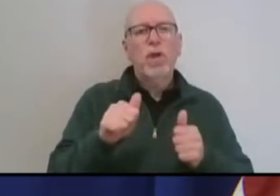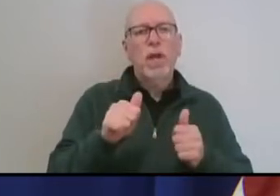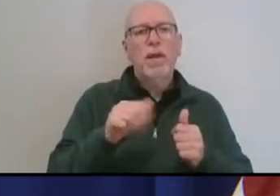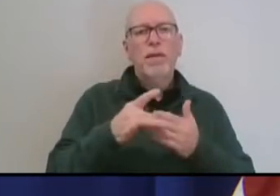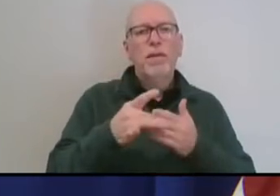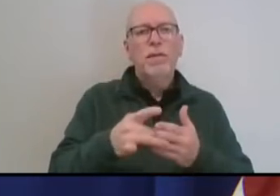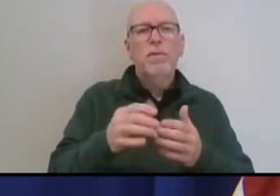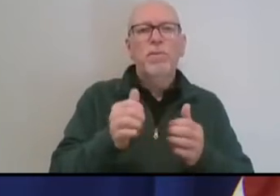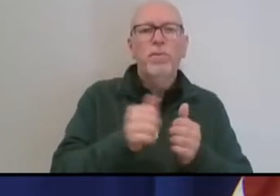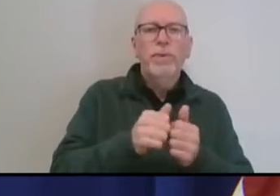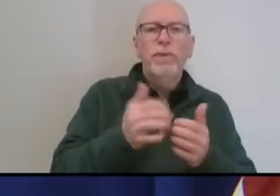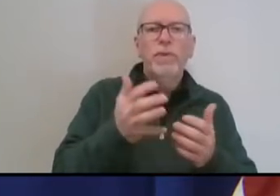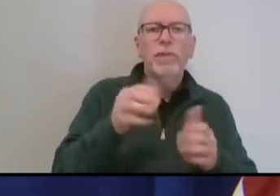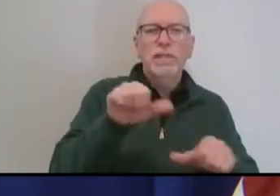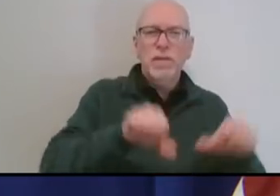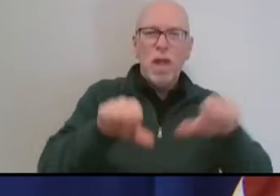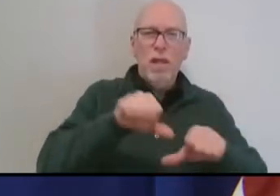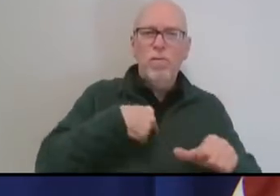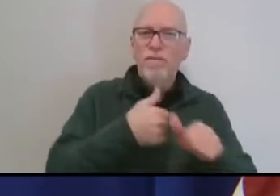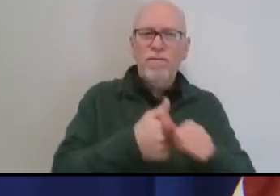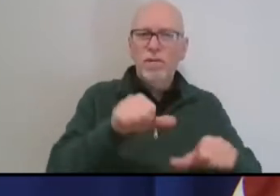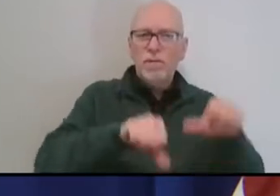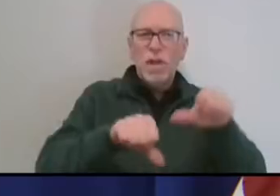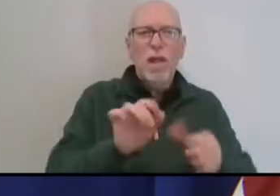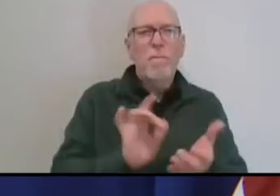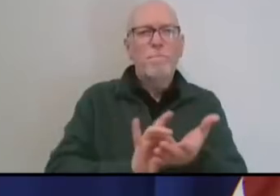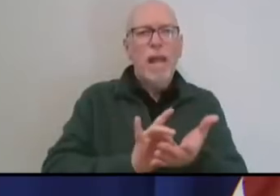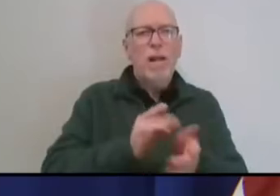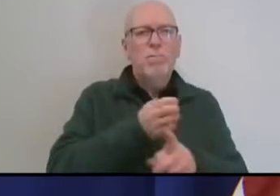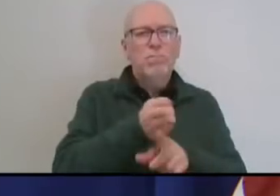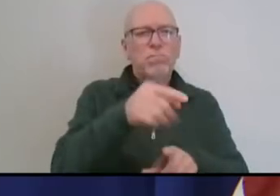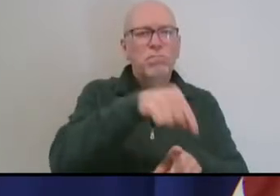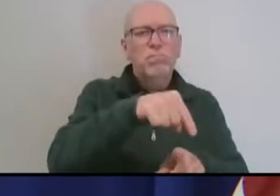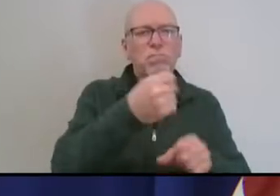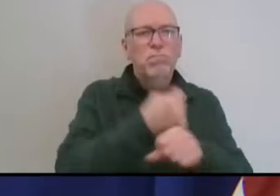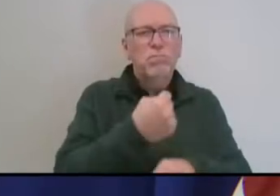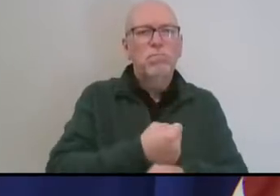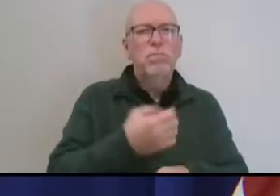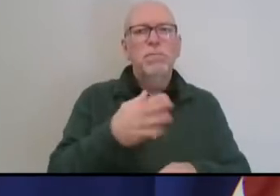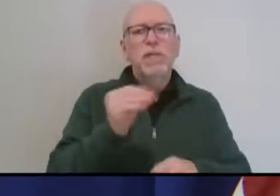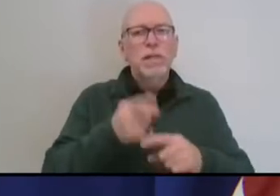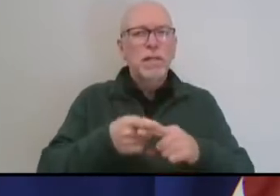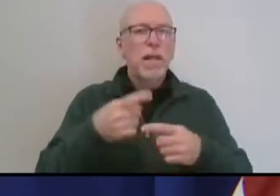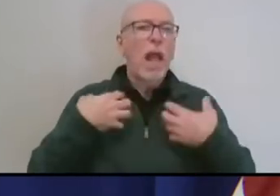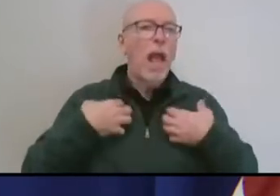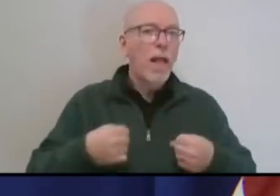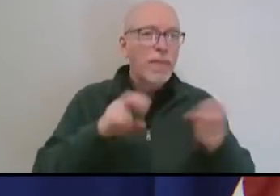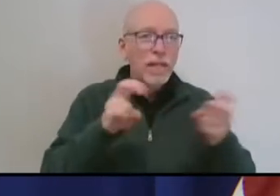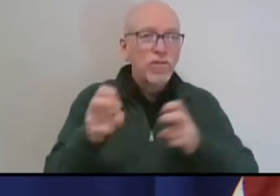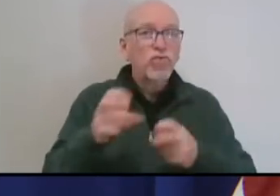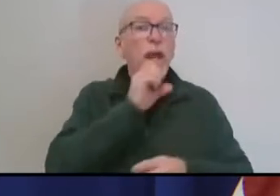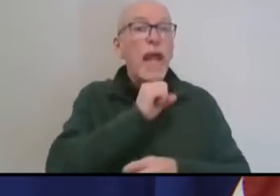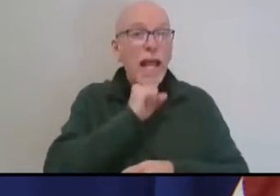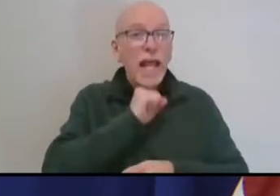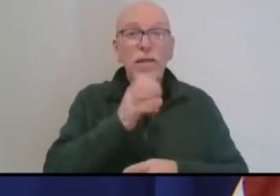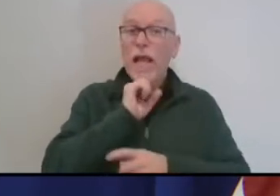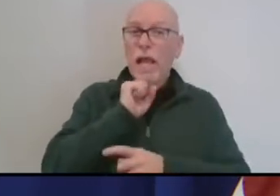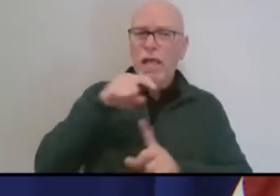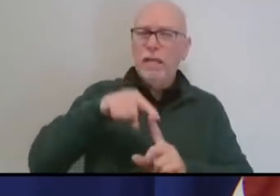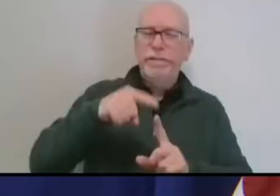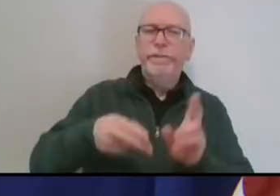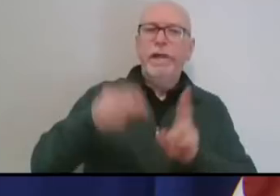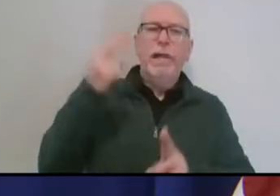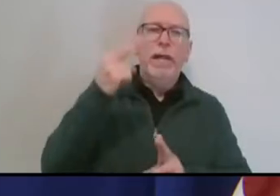the science and the medical data and the comorbidities, and age is the single biggest factor that contributes